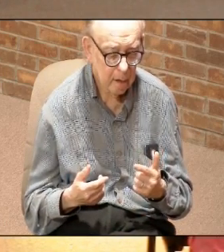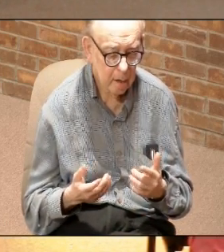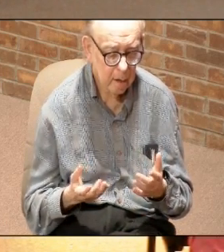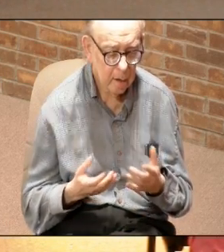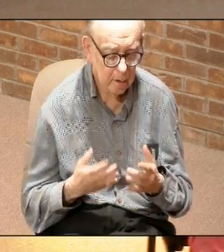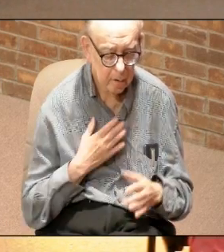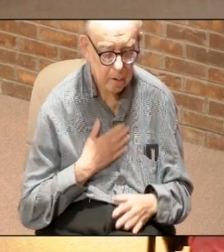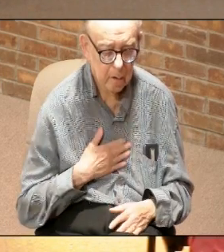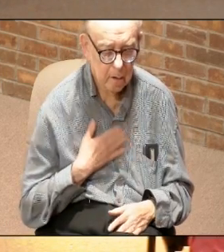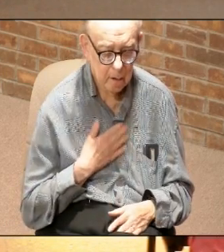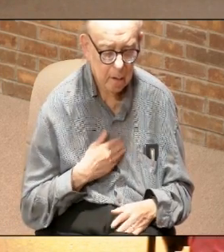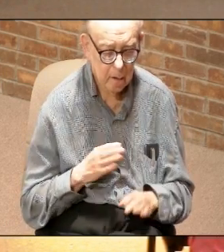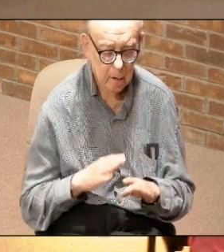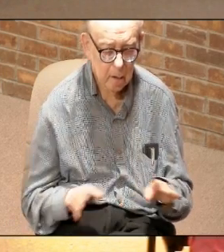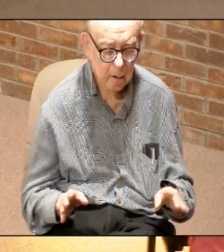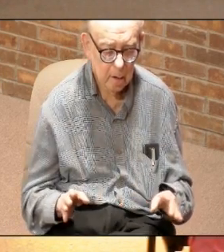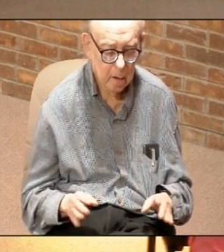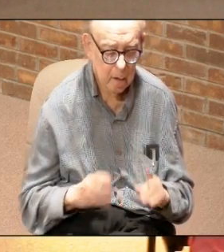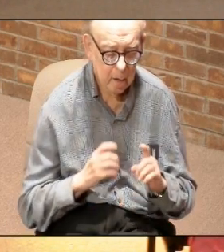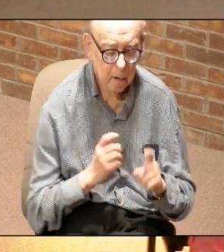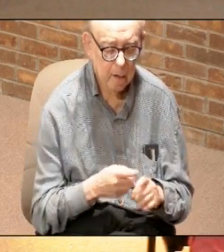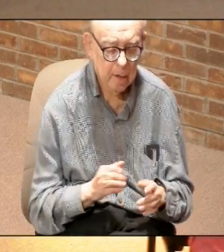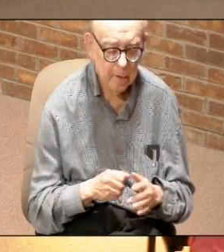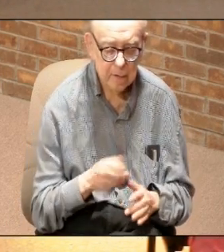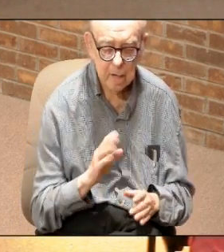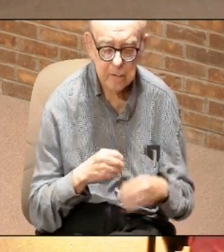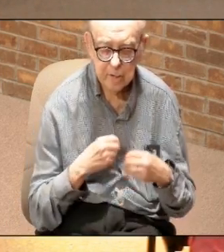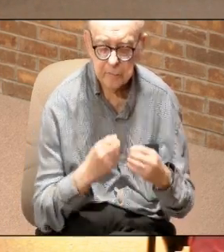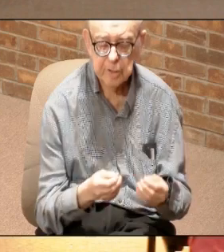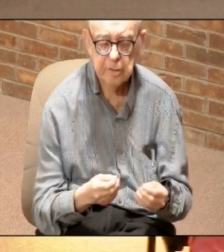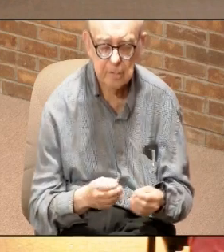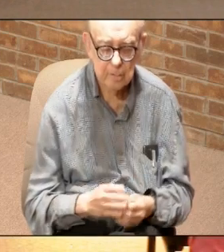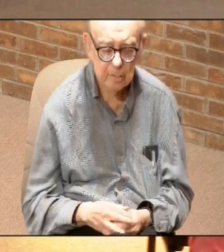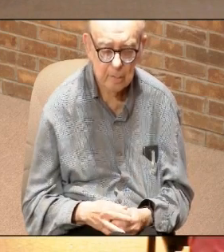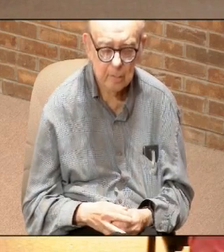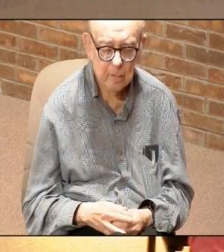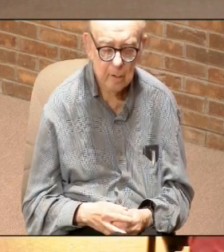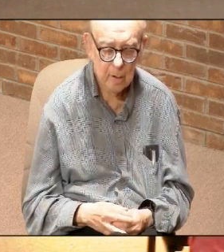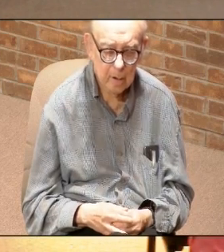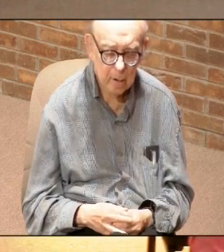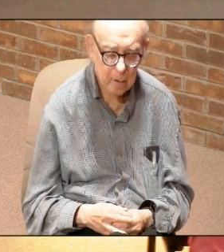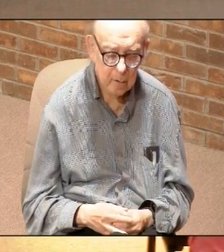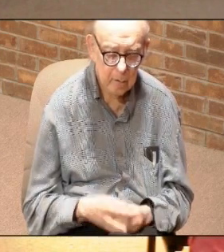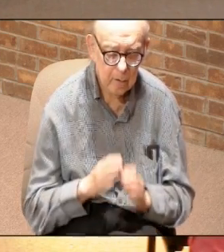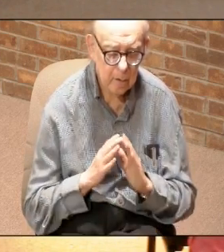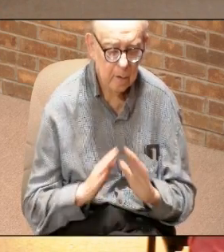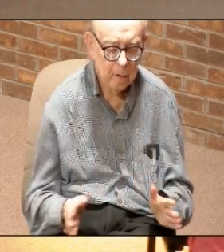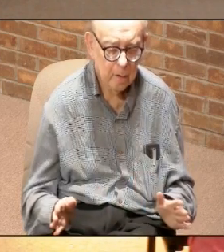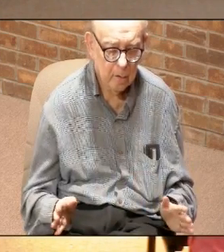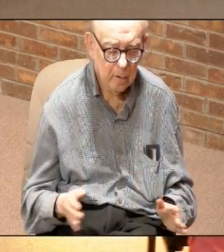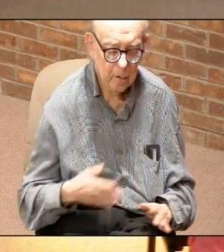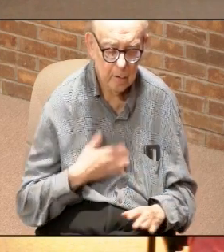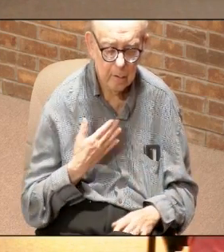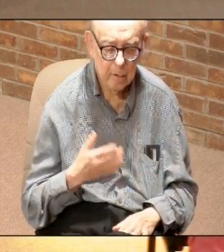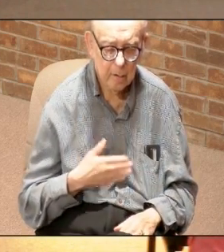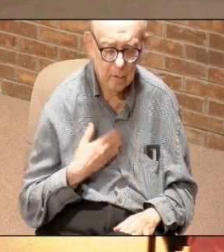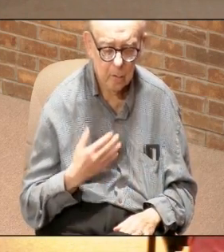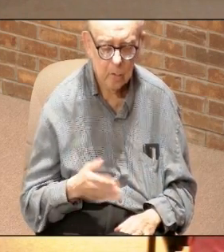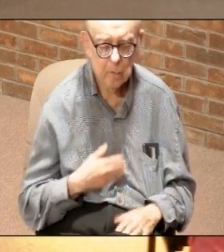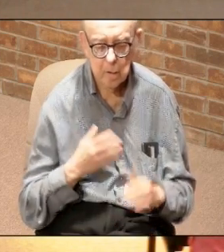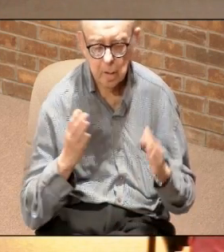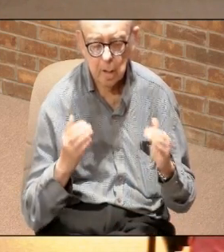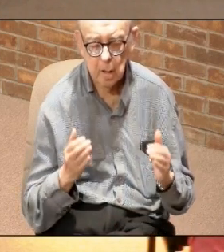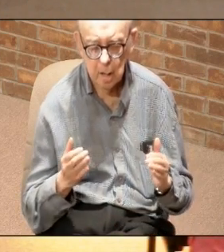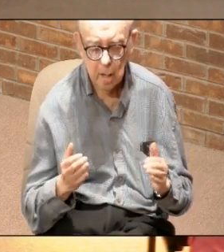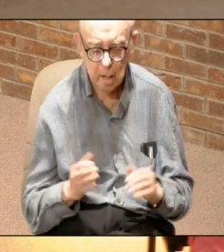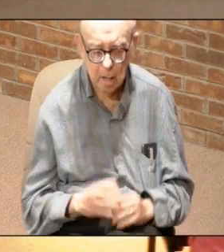want to enjoy, open up the presents that He's given you. The peace, the joy, the